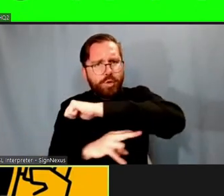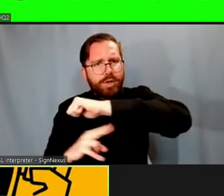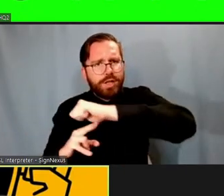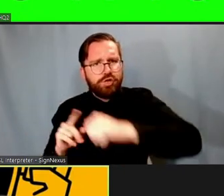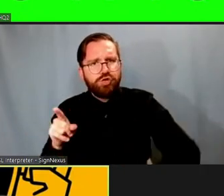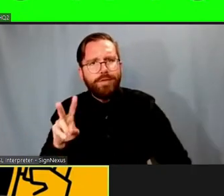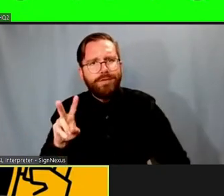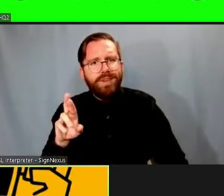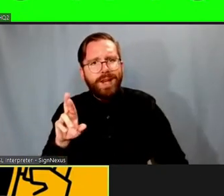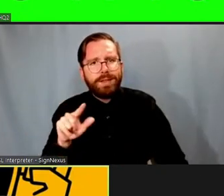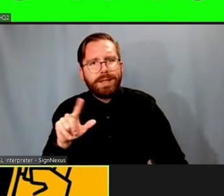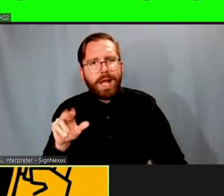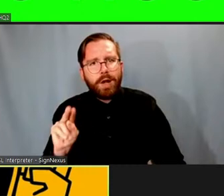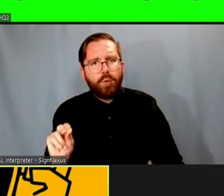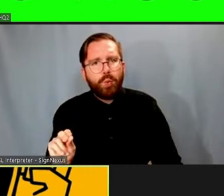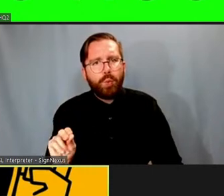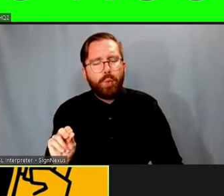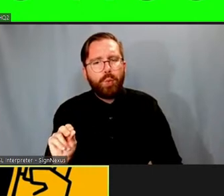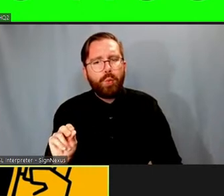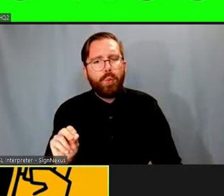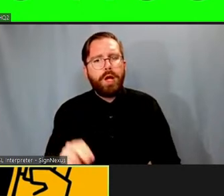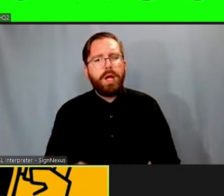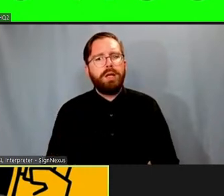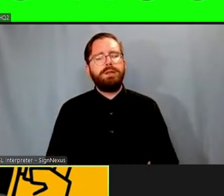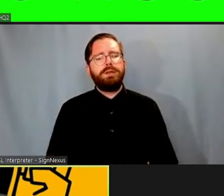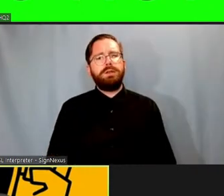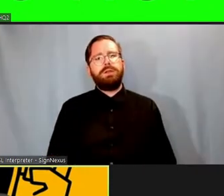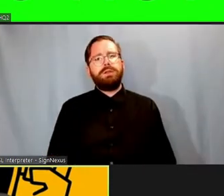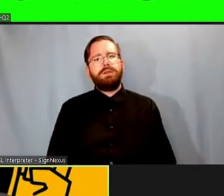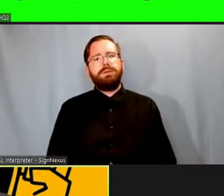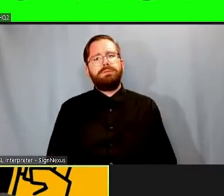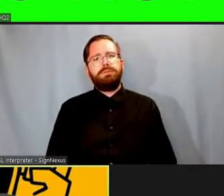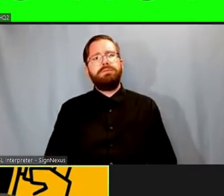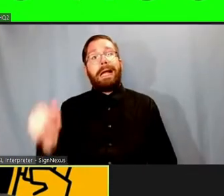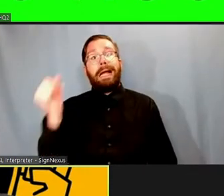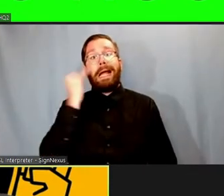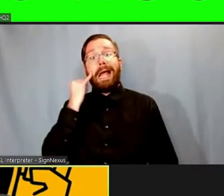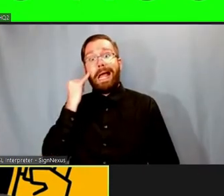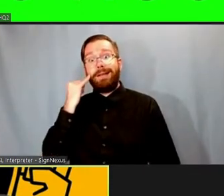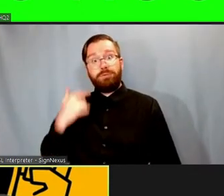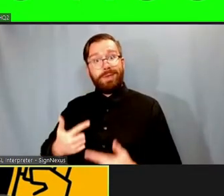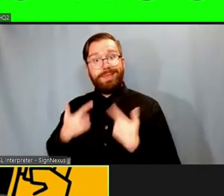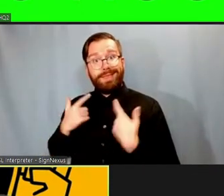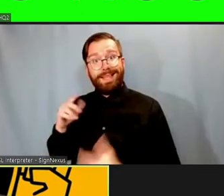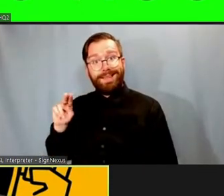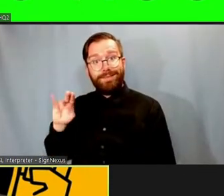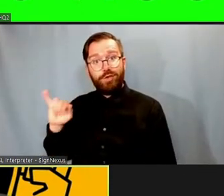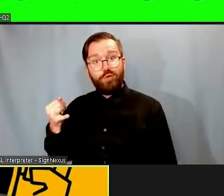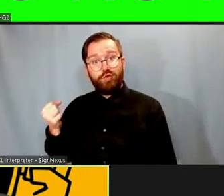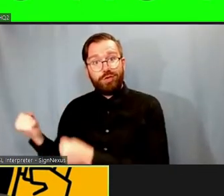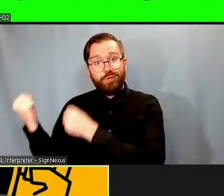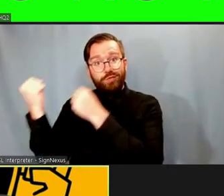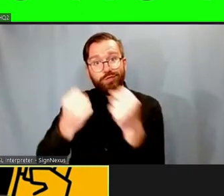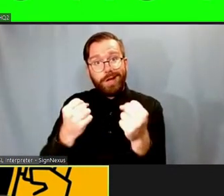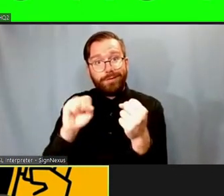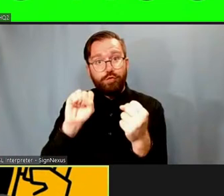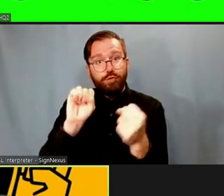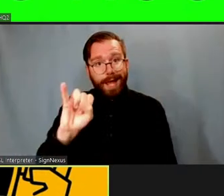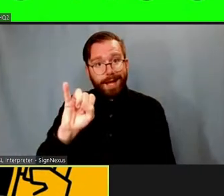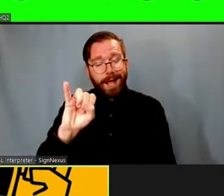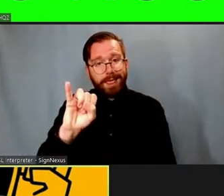and if we come from new jersey from all